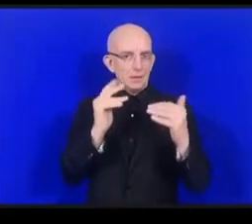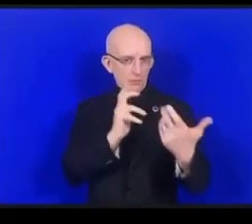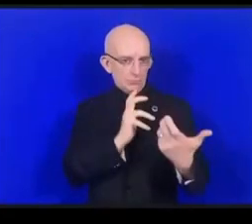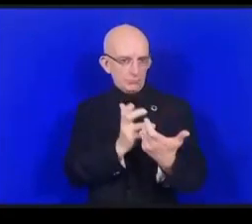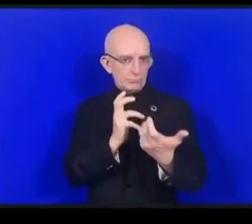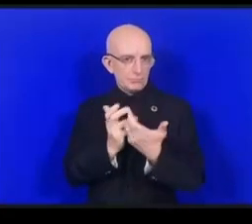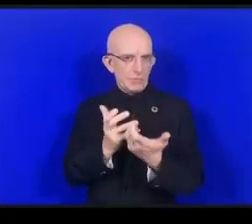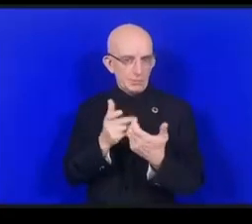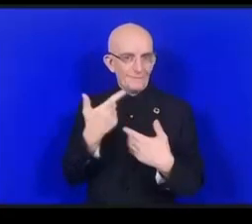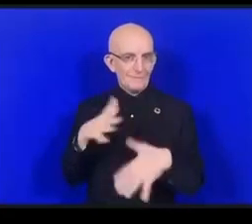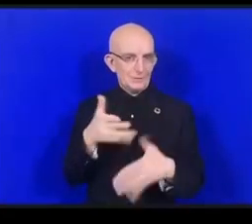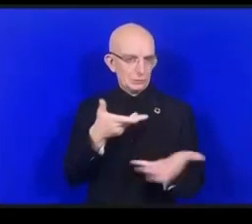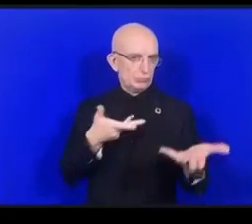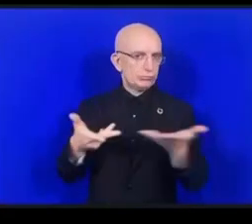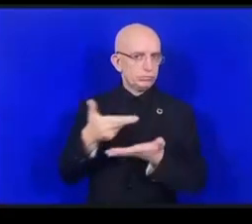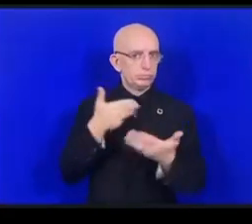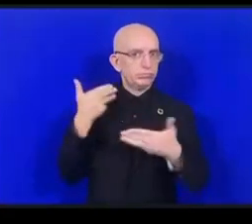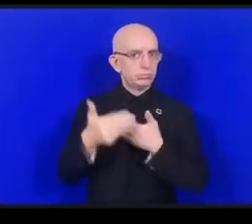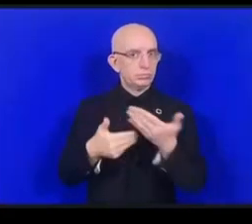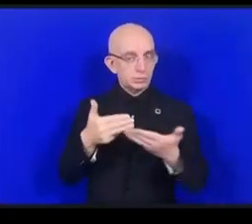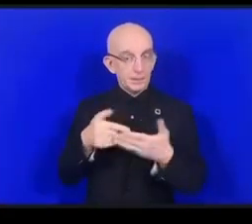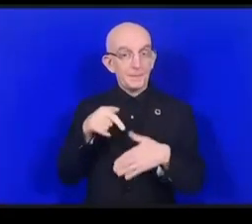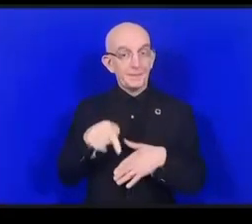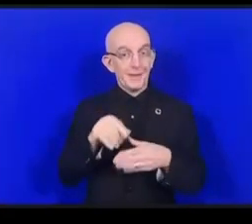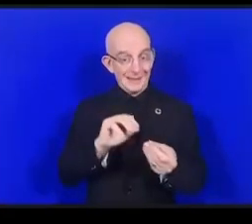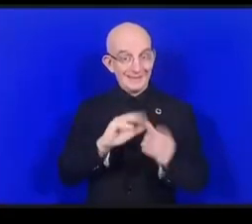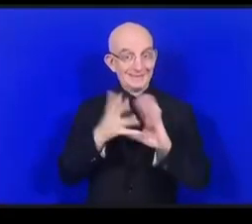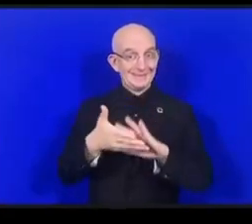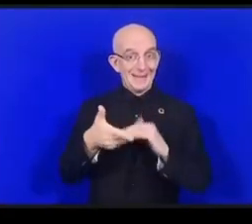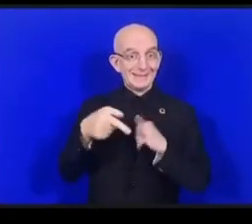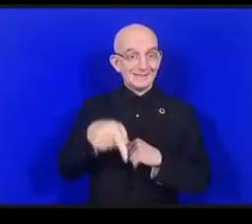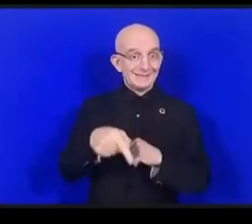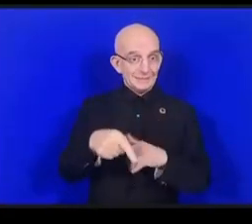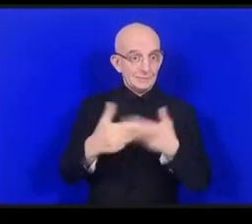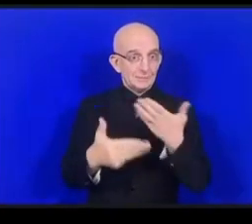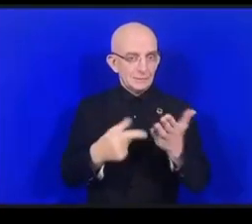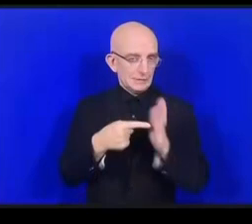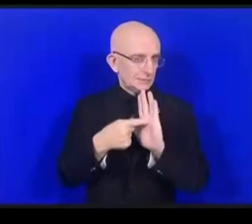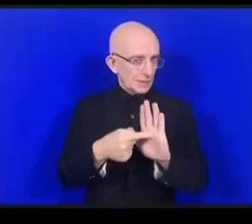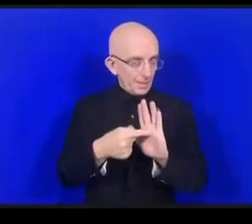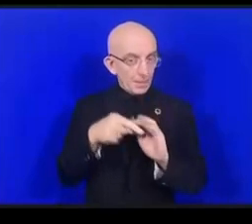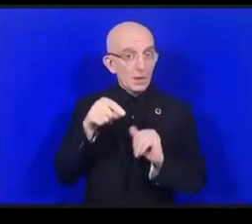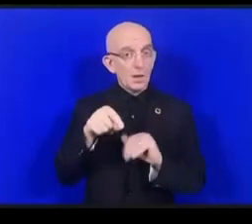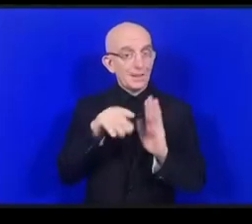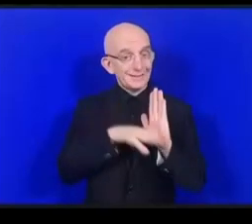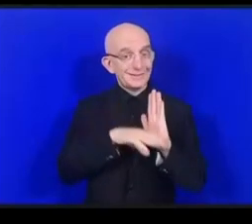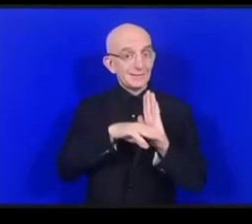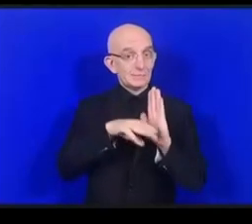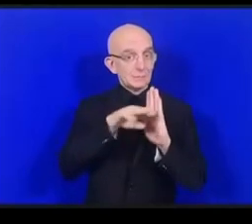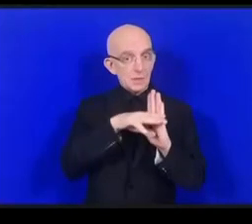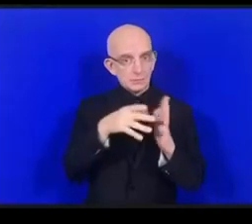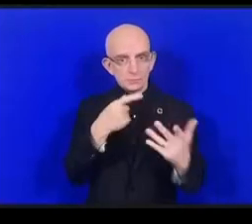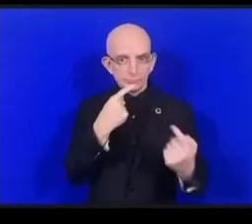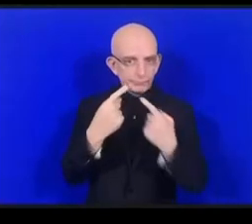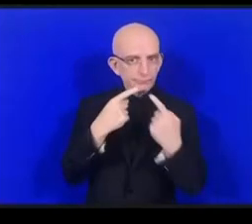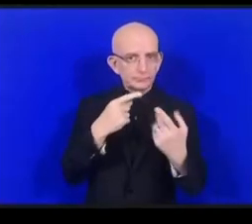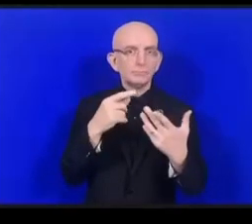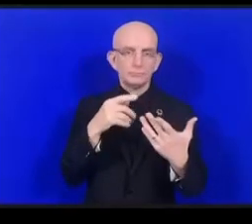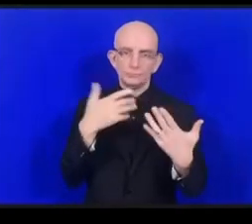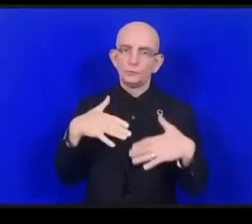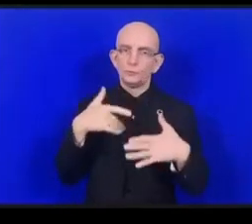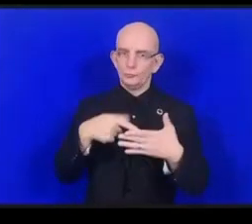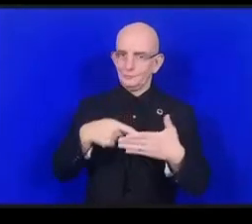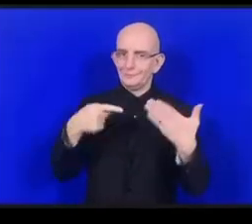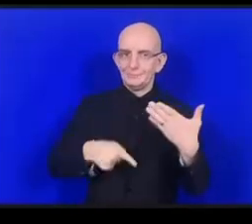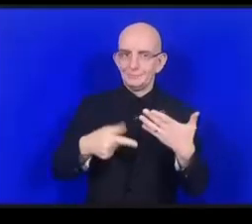complex. You have to distinguish between the consumer Internet of Things, which runs mostly over the